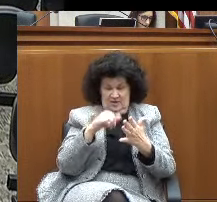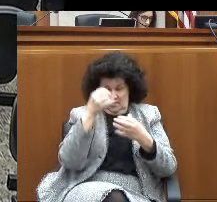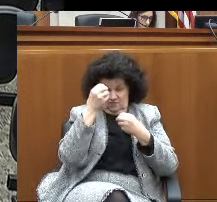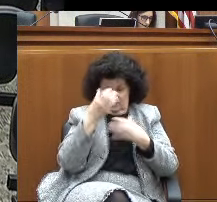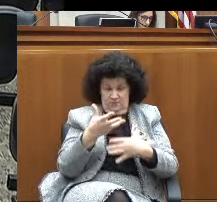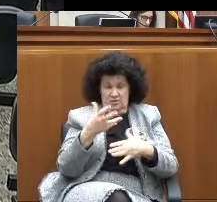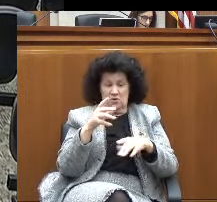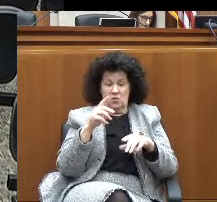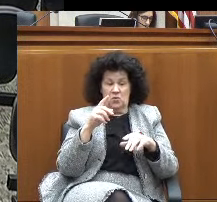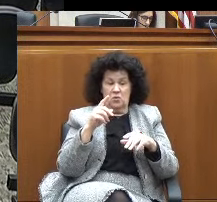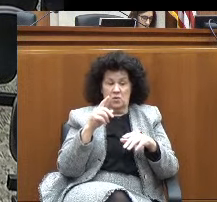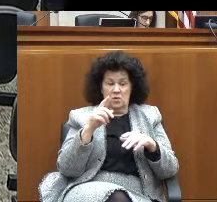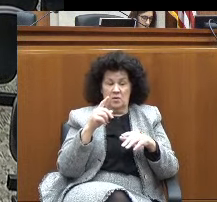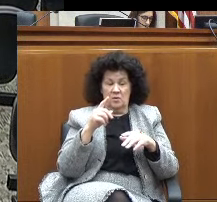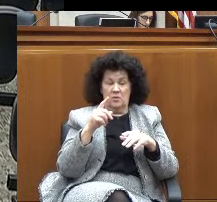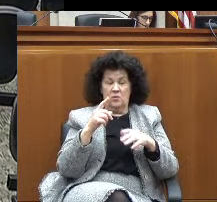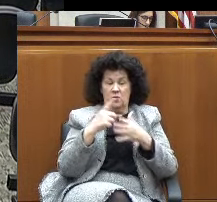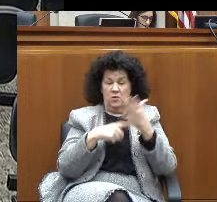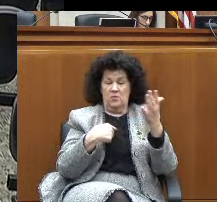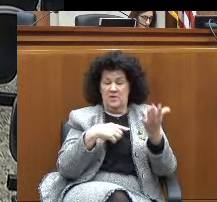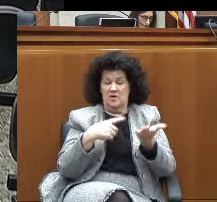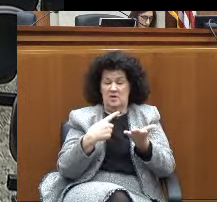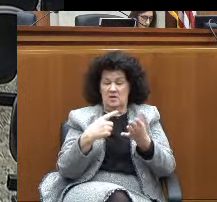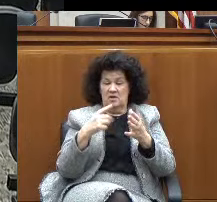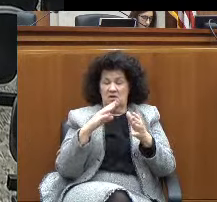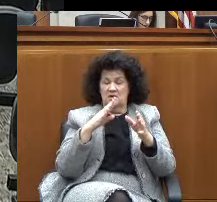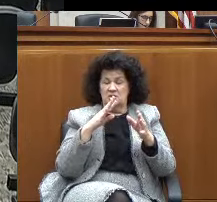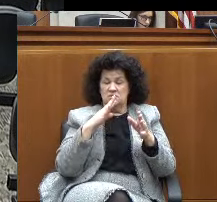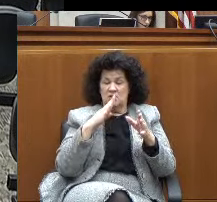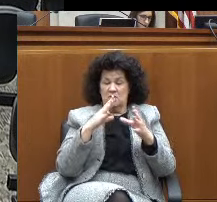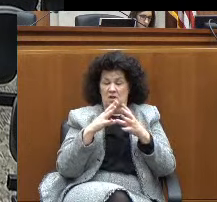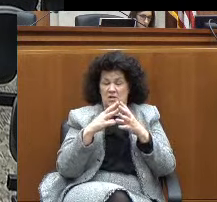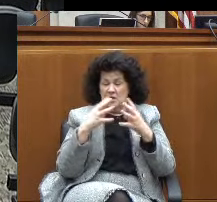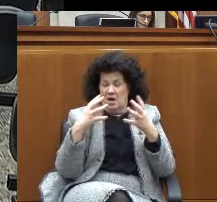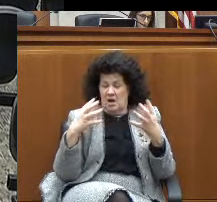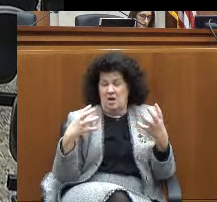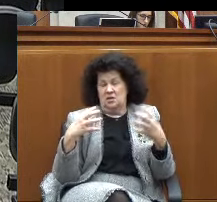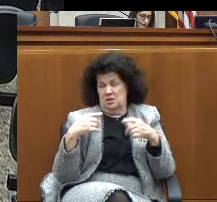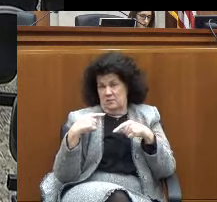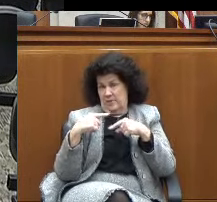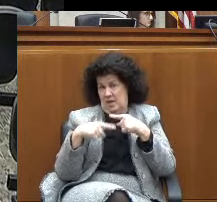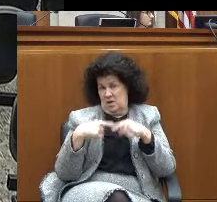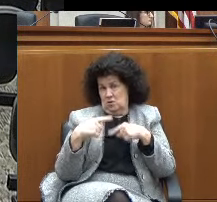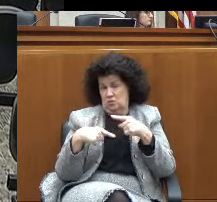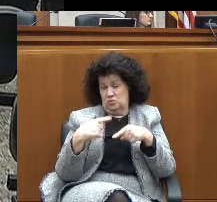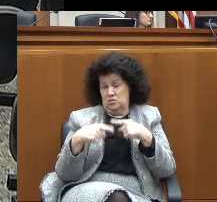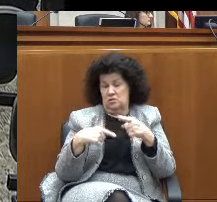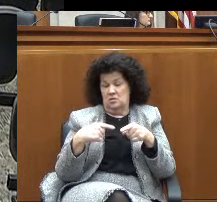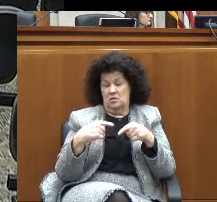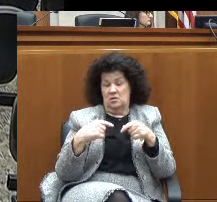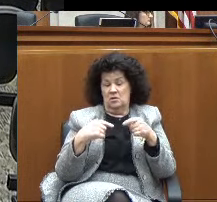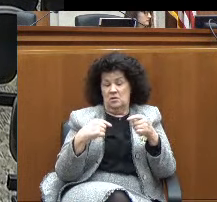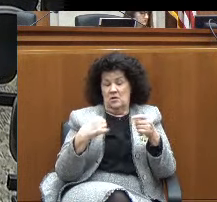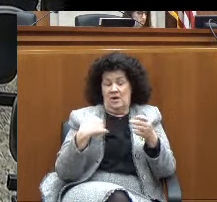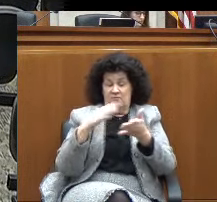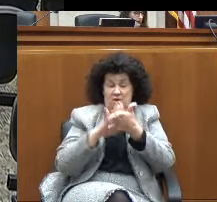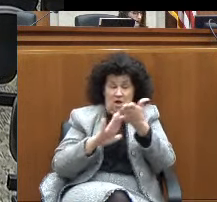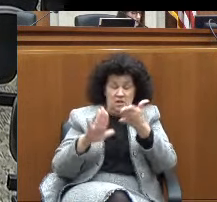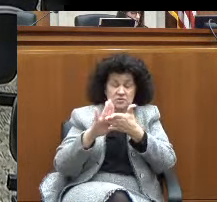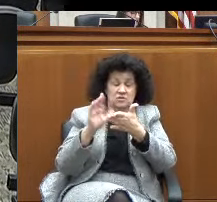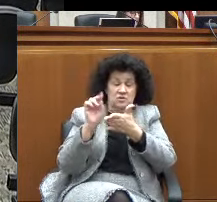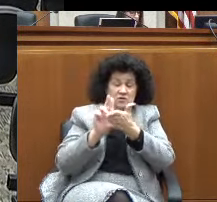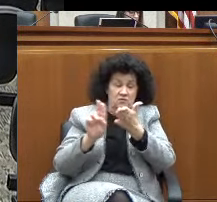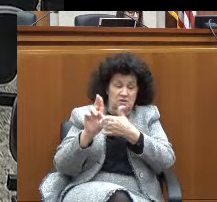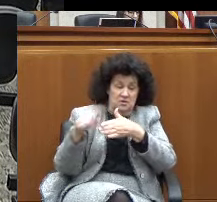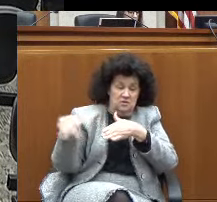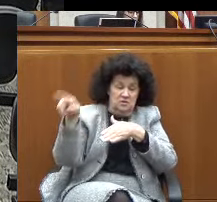we've talked a lot about, we don't have as many people coming into the profession. Yeah, the colleges and universities,